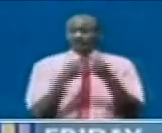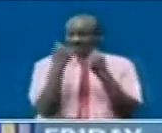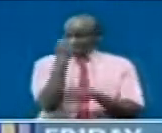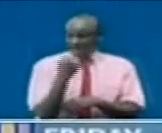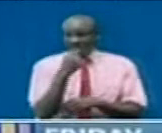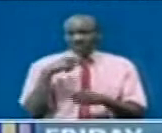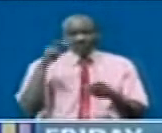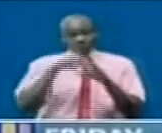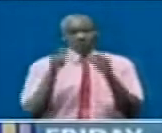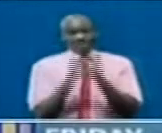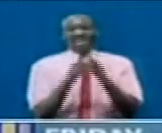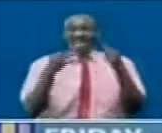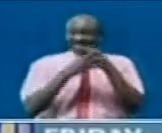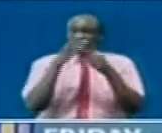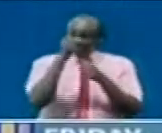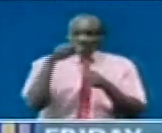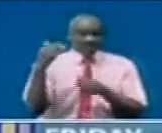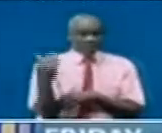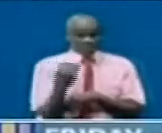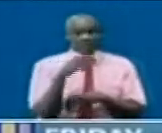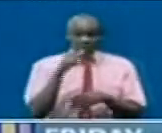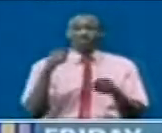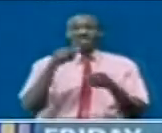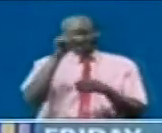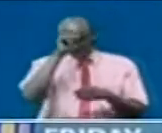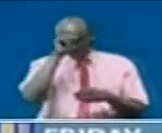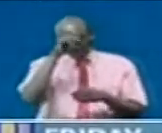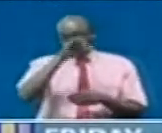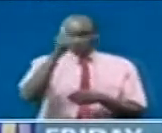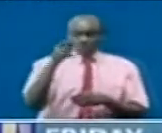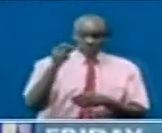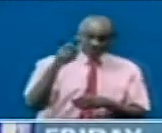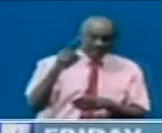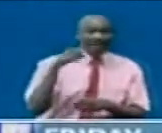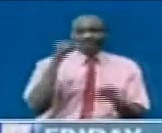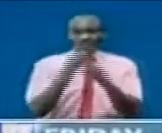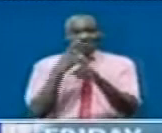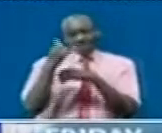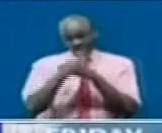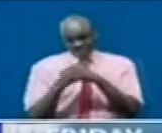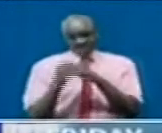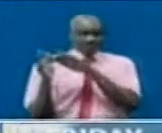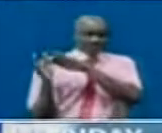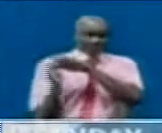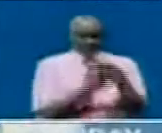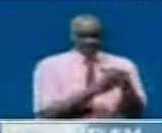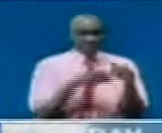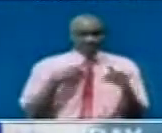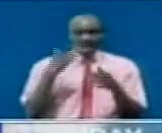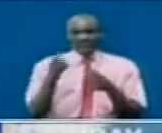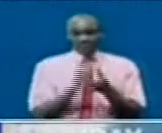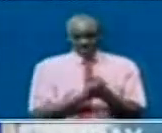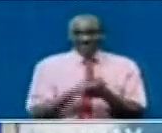also joined by about 85 other teens from Egypt, Jordan and other countries. And let's move on to our next picture, which takes us